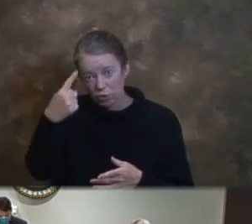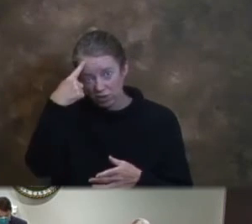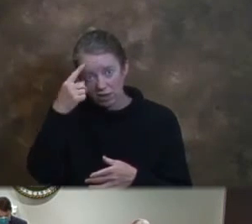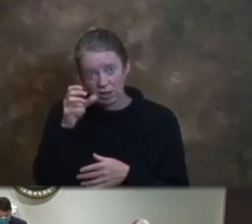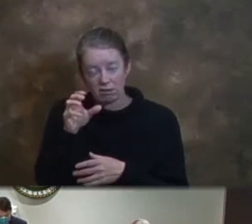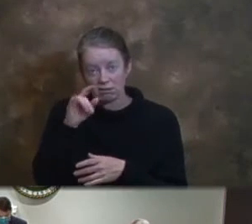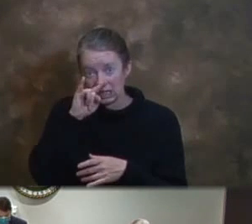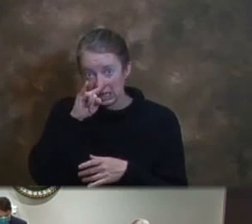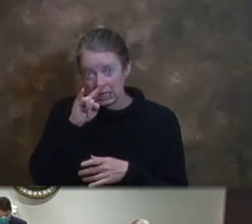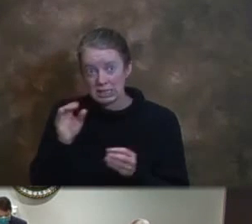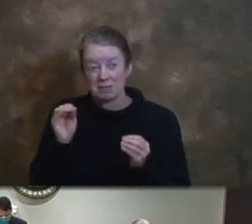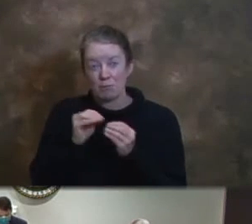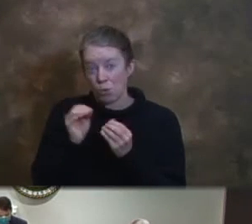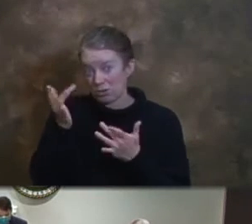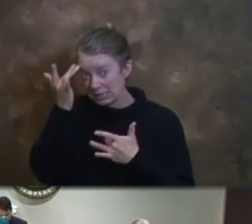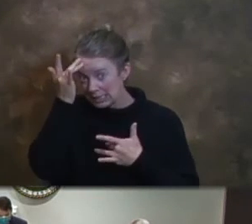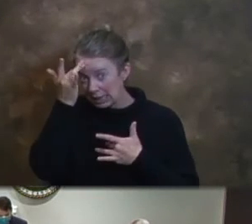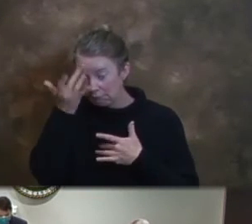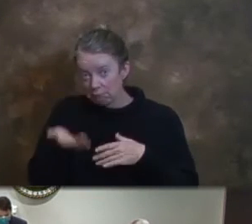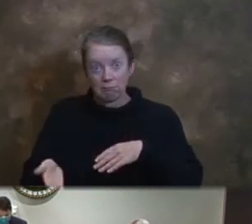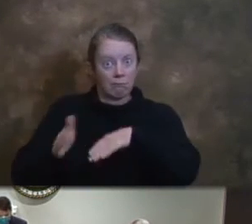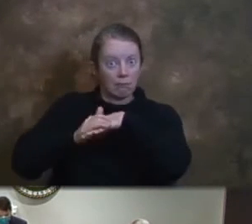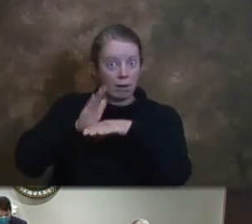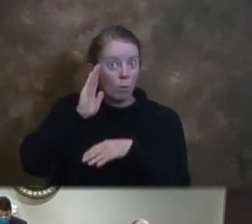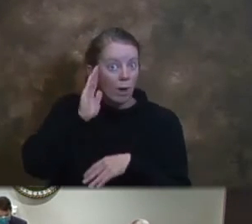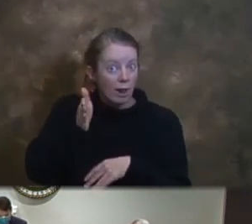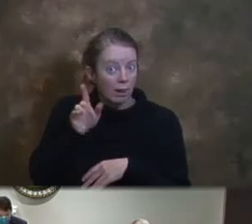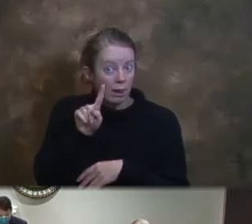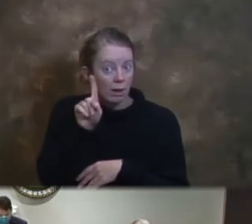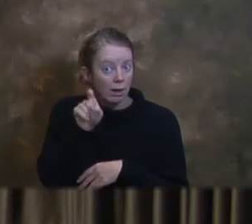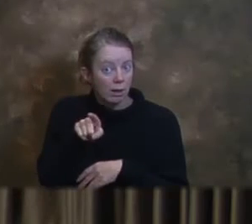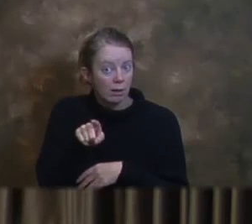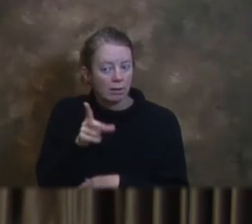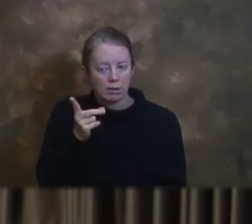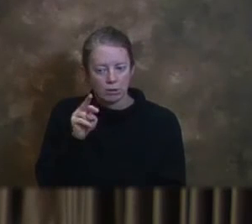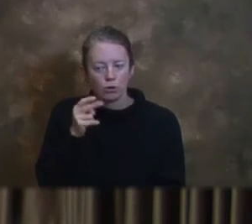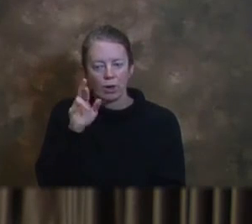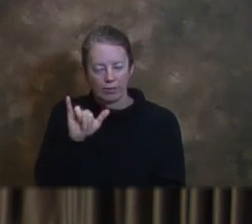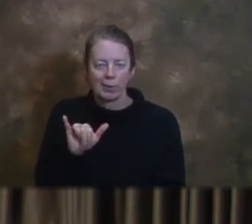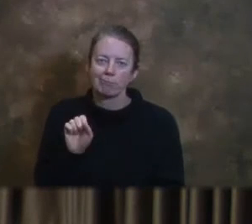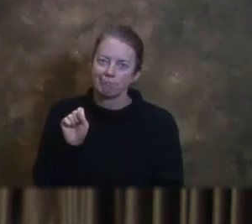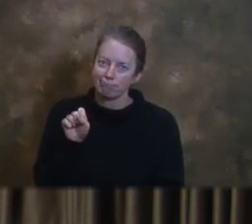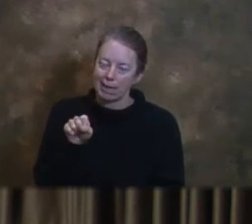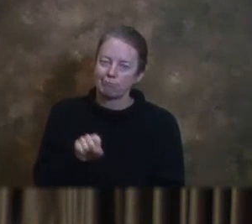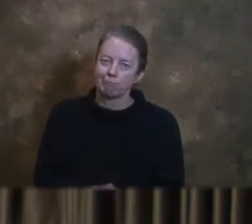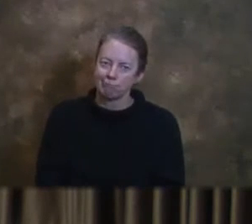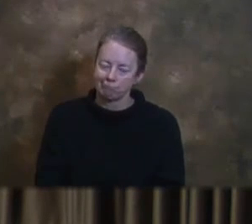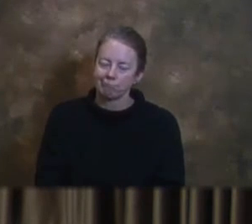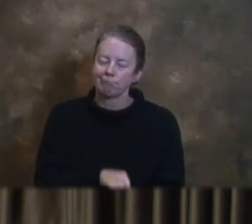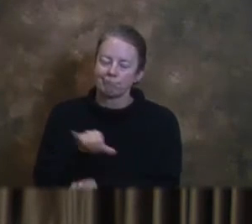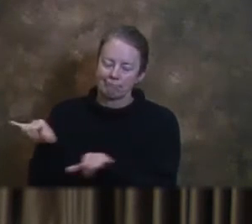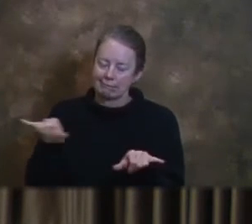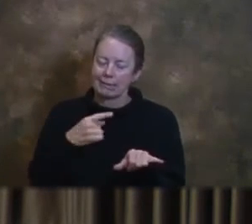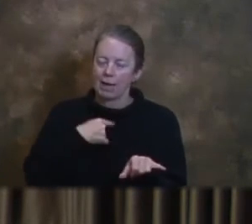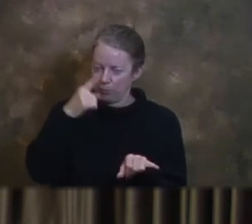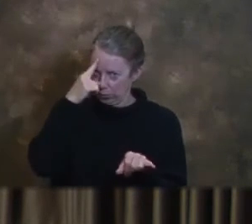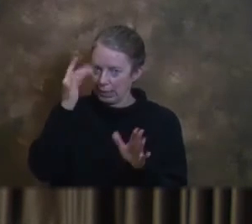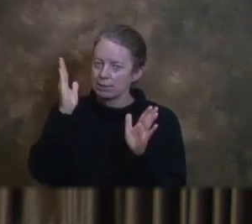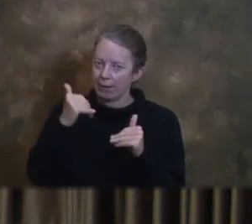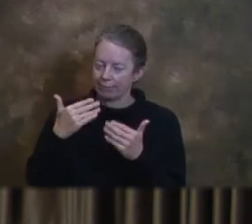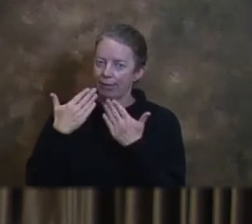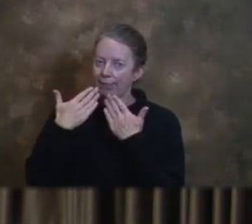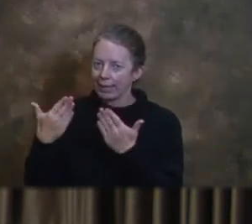the kids, especially school-age kids? Yes, just like we anticipated that Thanksgiving